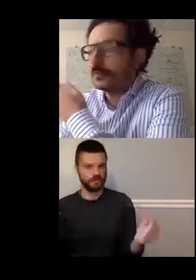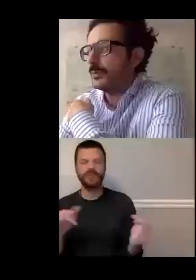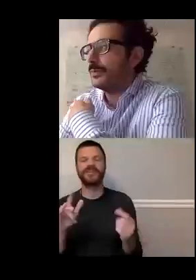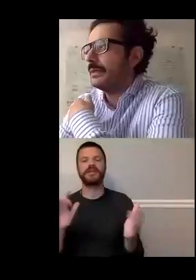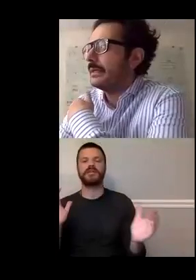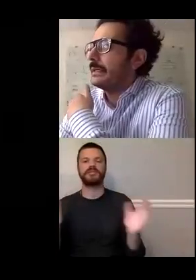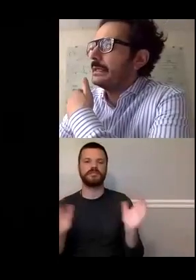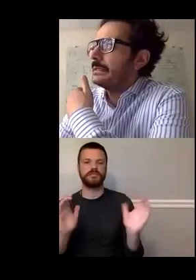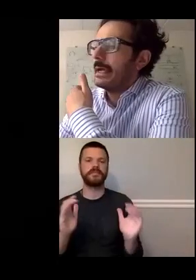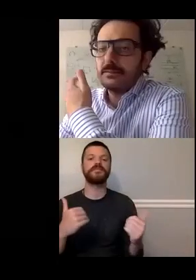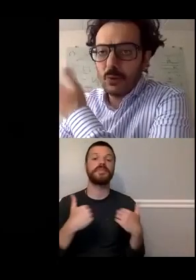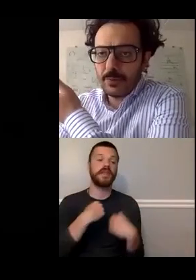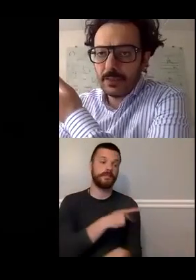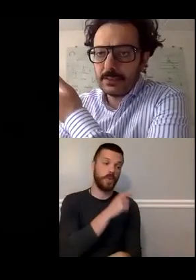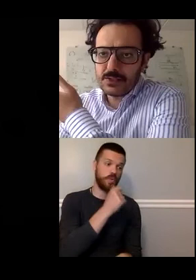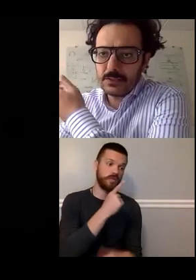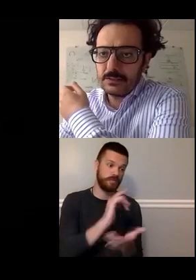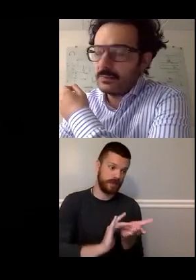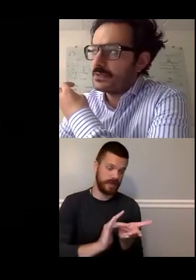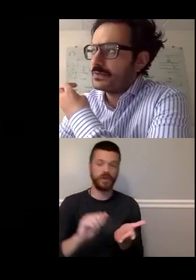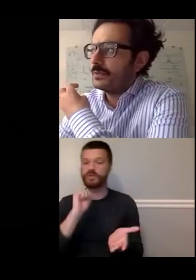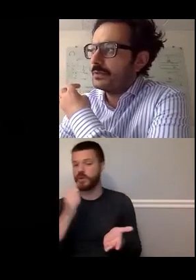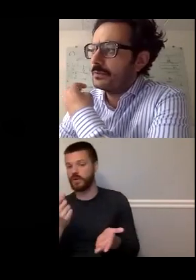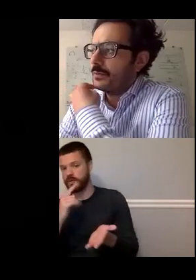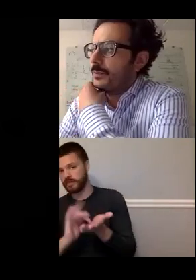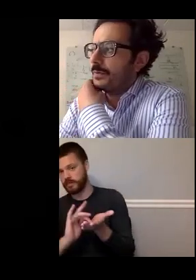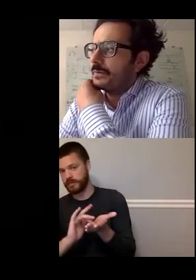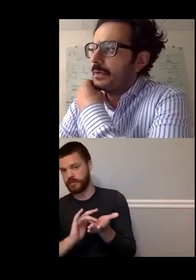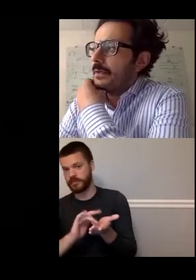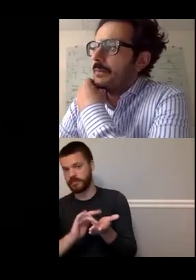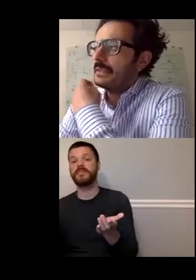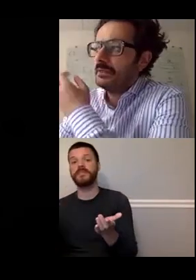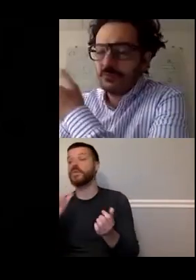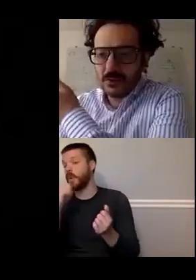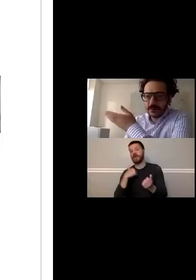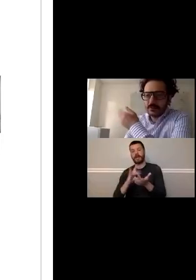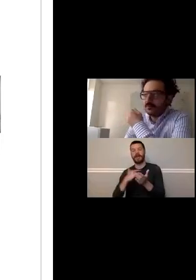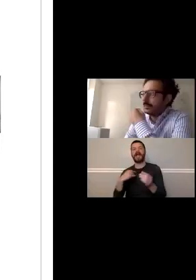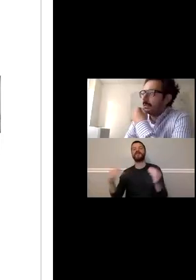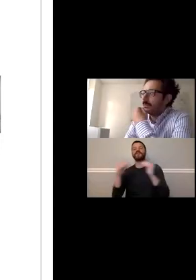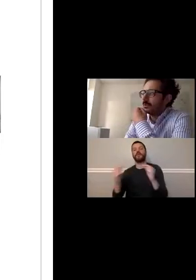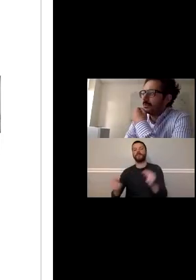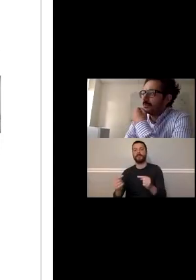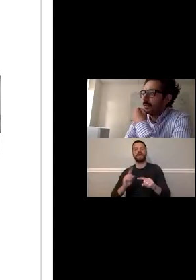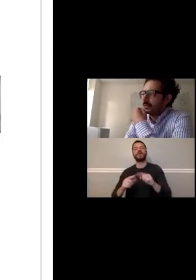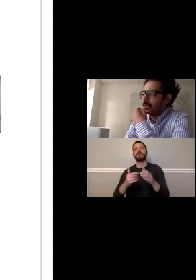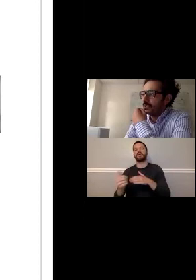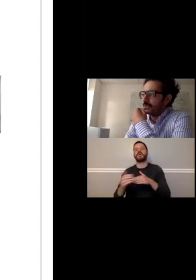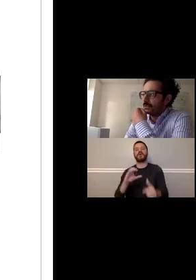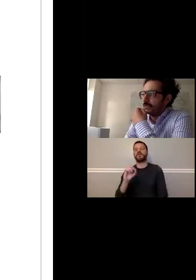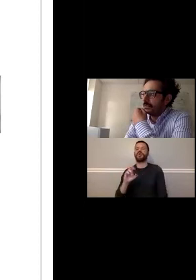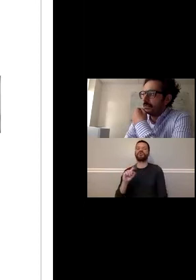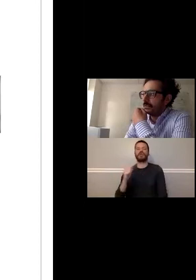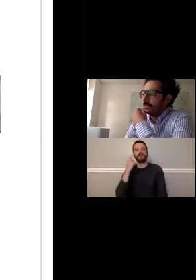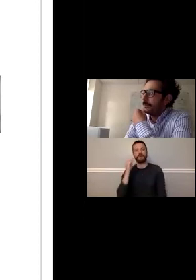not on opioid. They had more pain actually than the patients who were not on opioids. But even if we correct for pain, we couldn't find changes